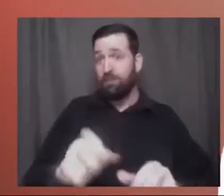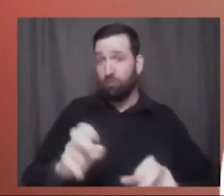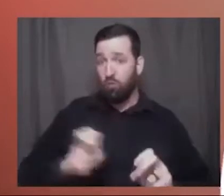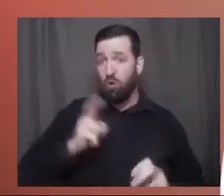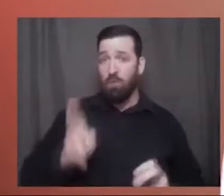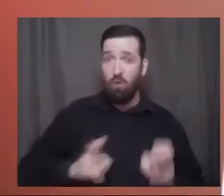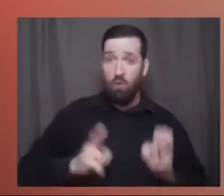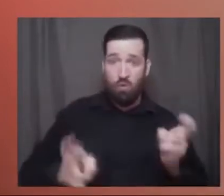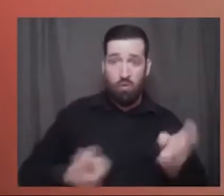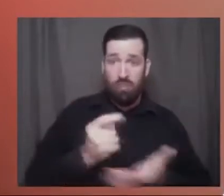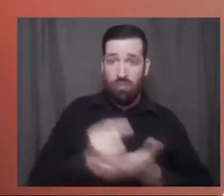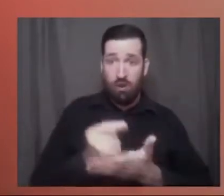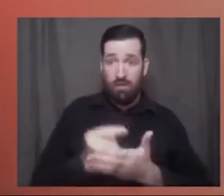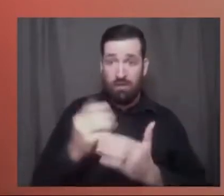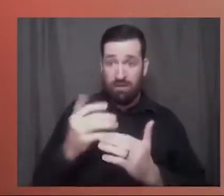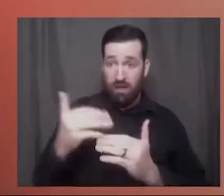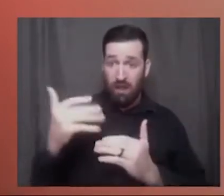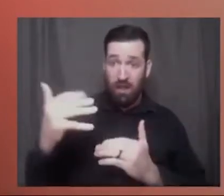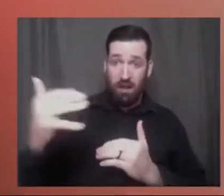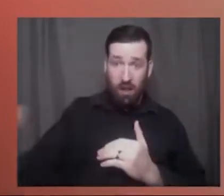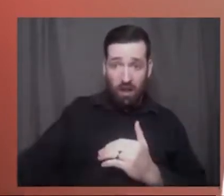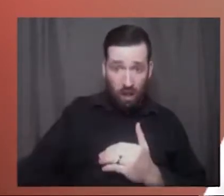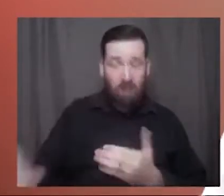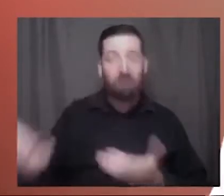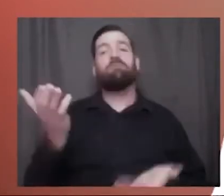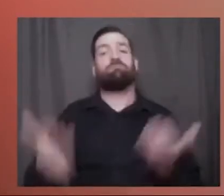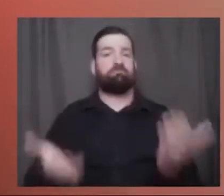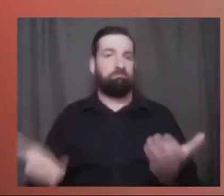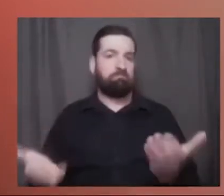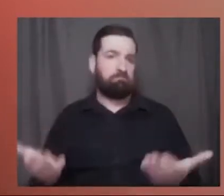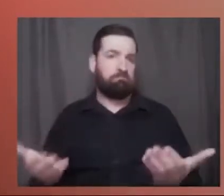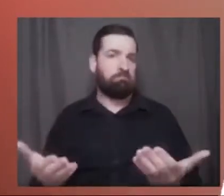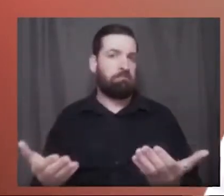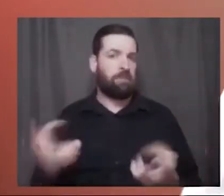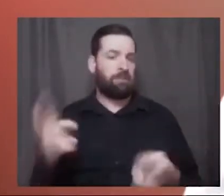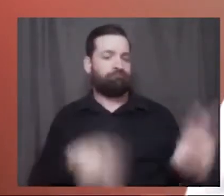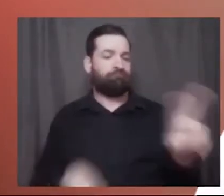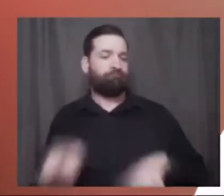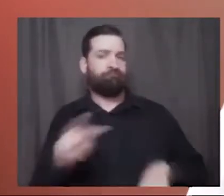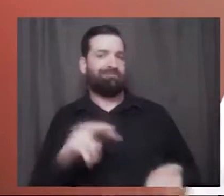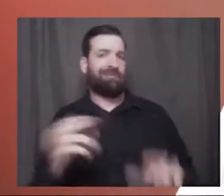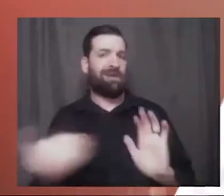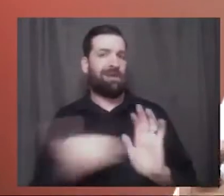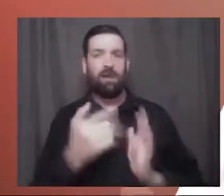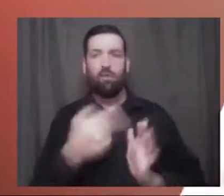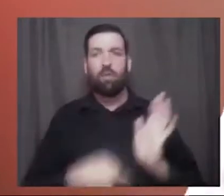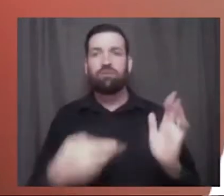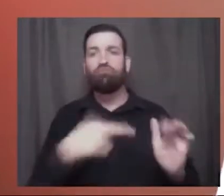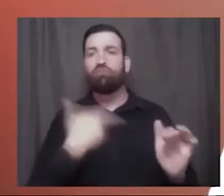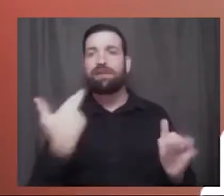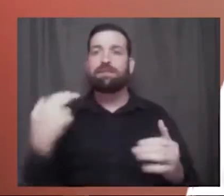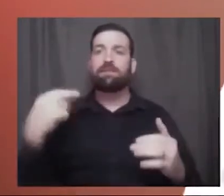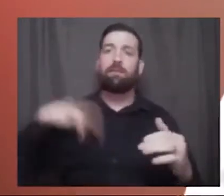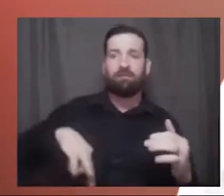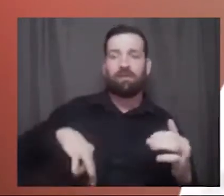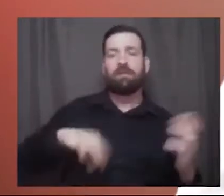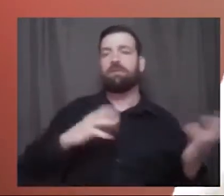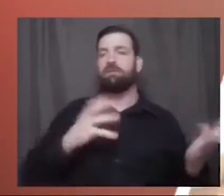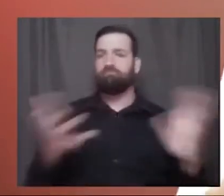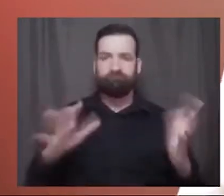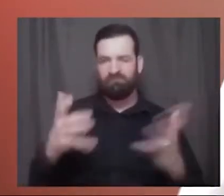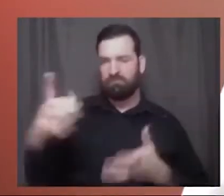that window, that's when you maybe need to be reassessing what is the risk or what's the benefit, what are we doing? And I would say that's, again, kind of an